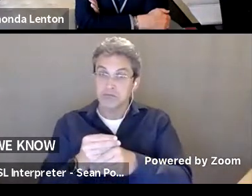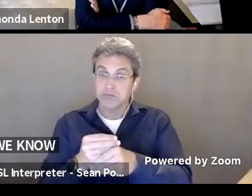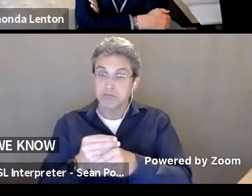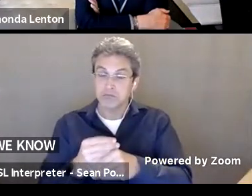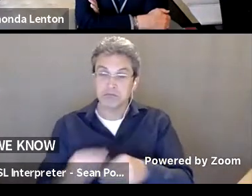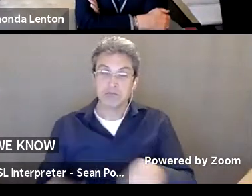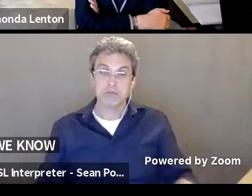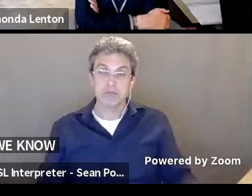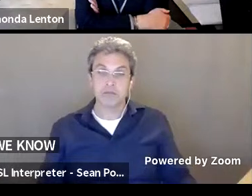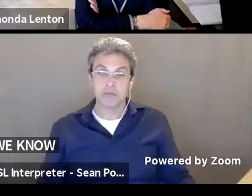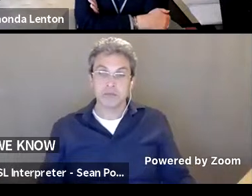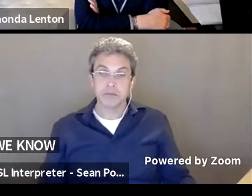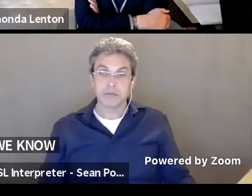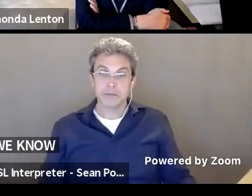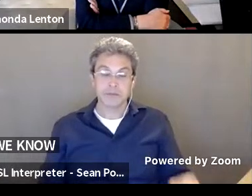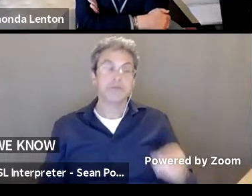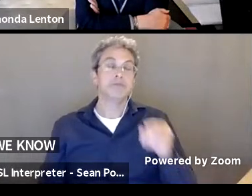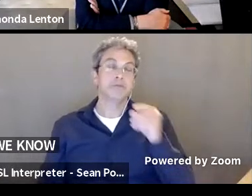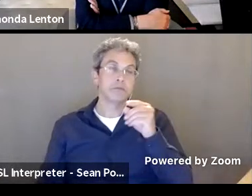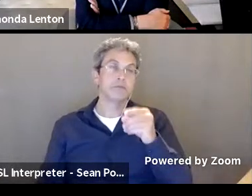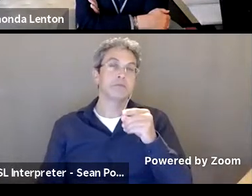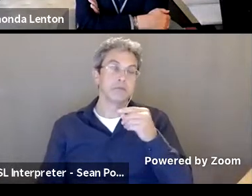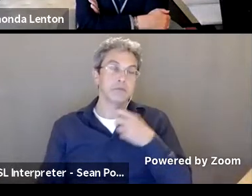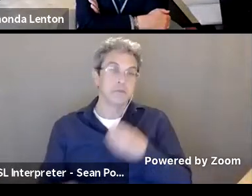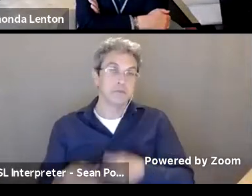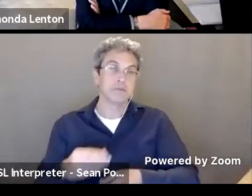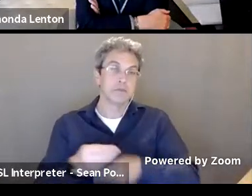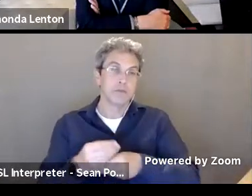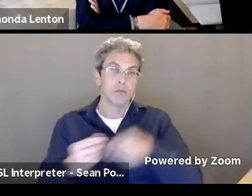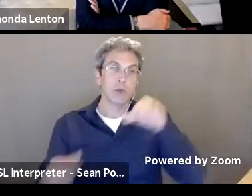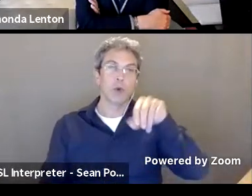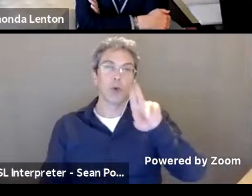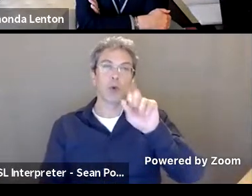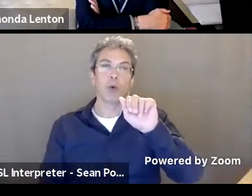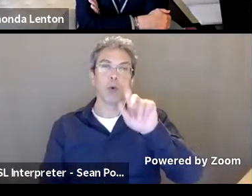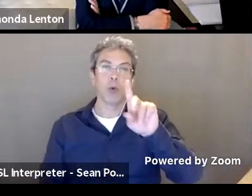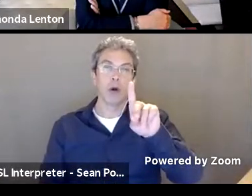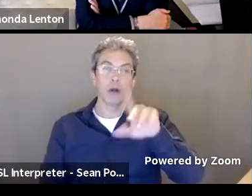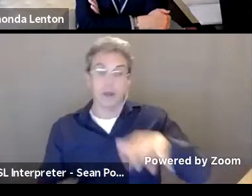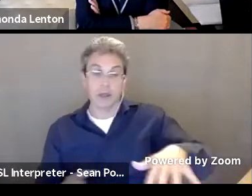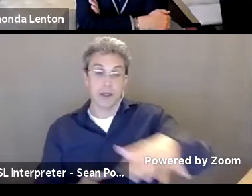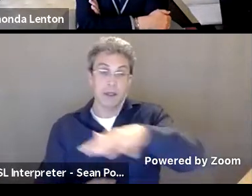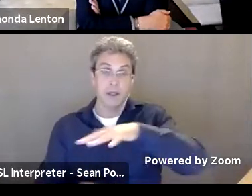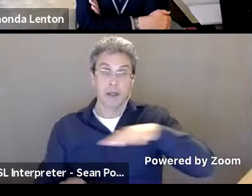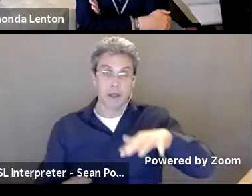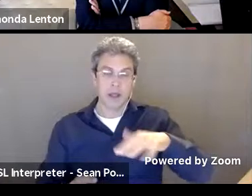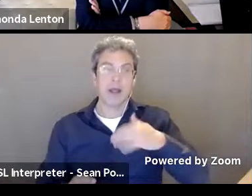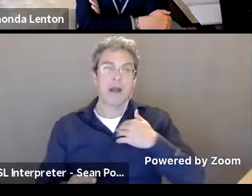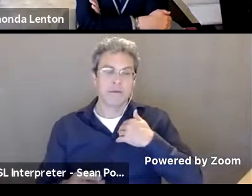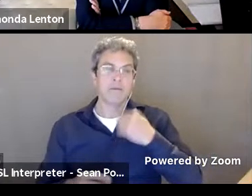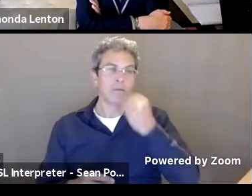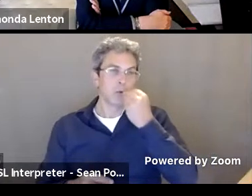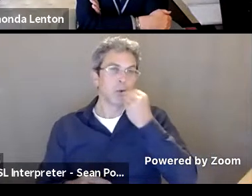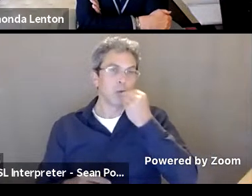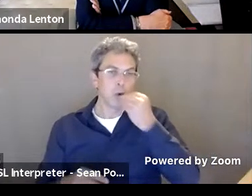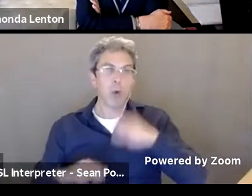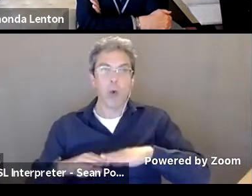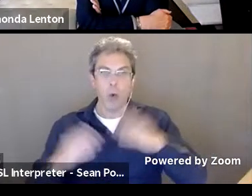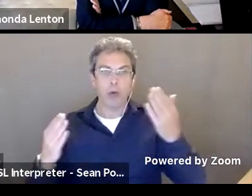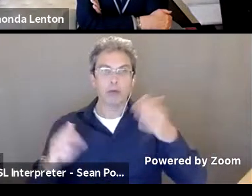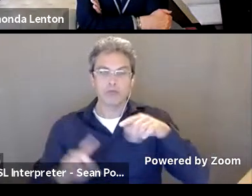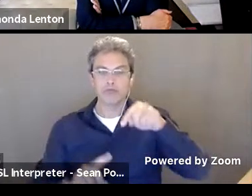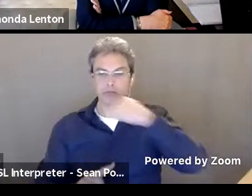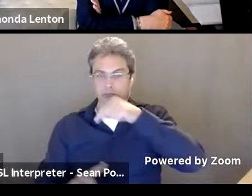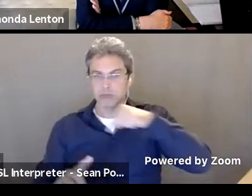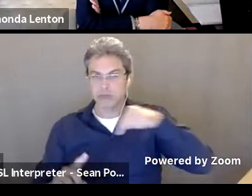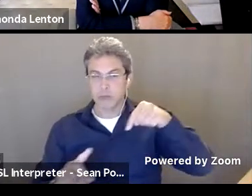Just to add that there's also around the quad, there's a number of food outlets open there. And of course, our students